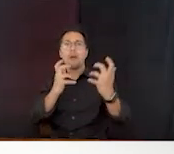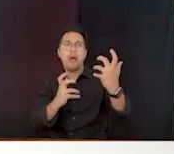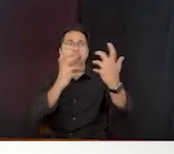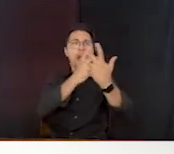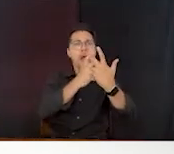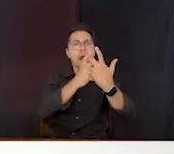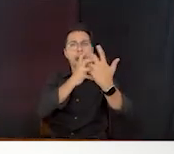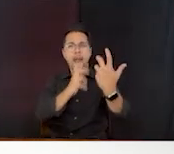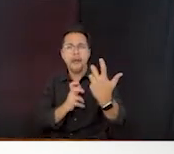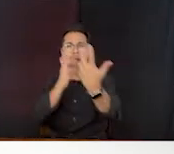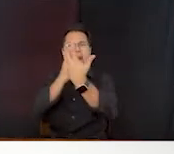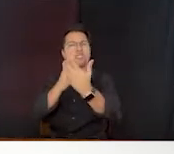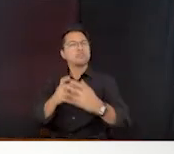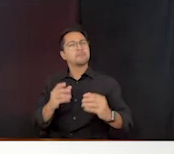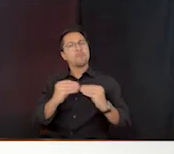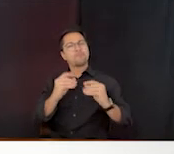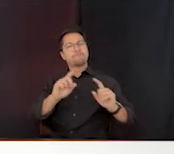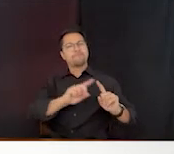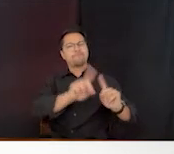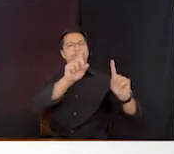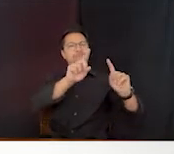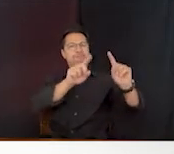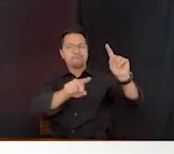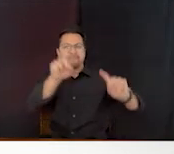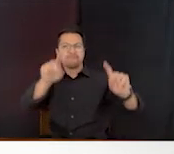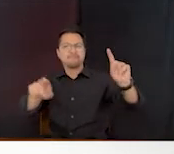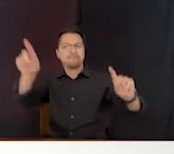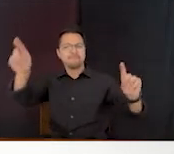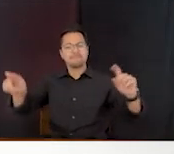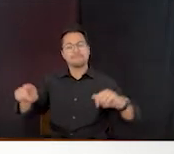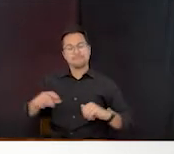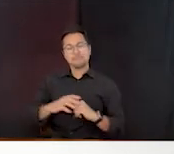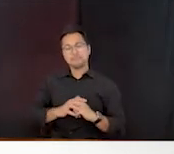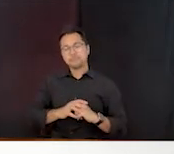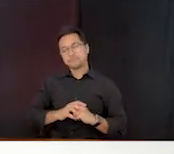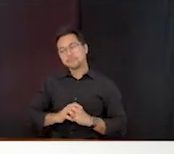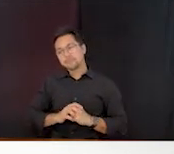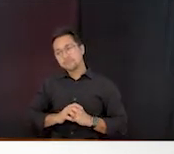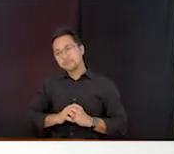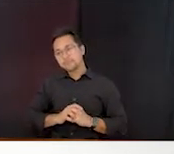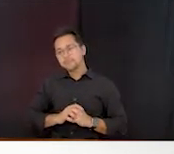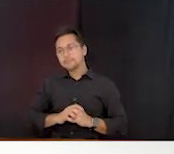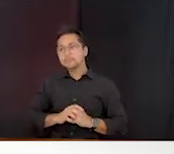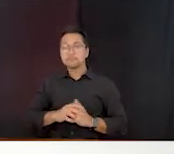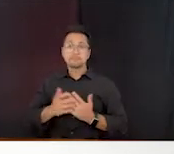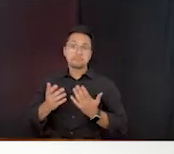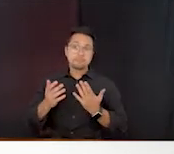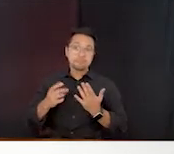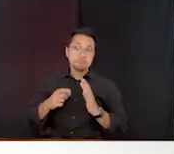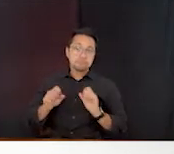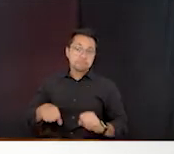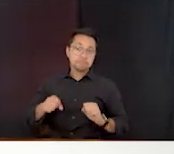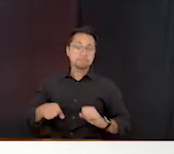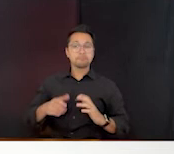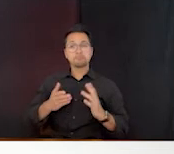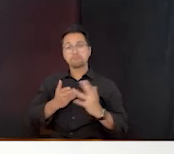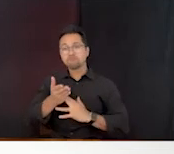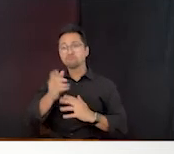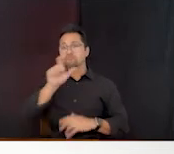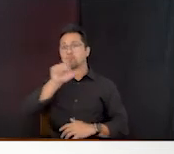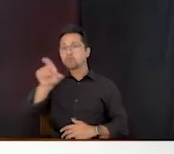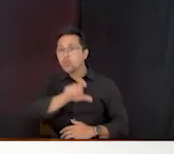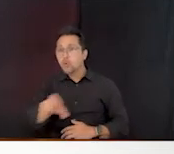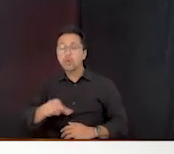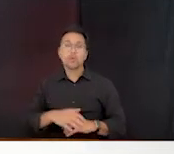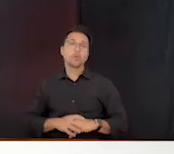They needed to be more diverse with how they made social connections. This could be being on Zoom more. This